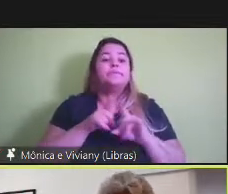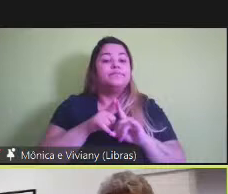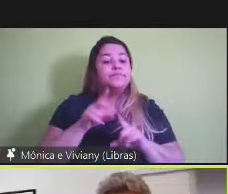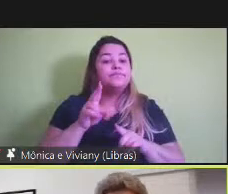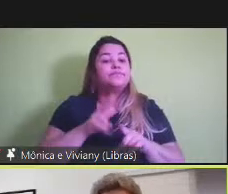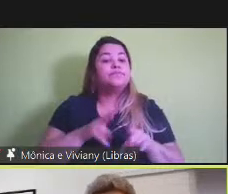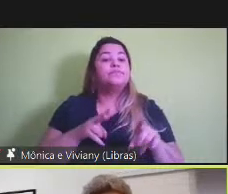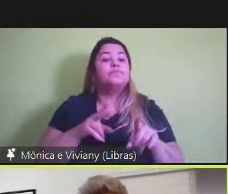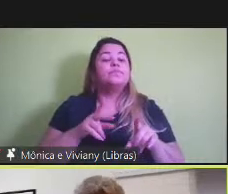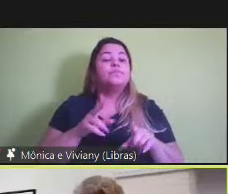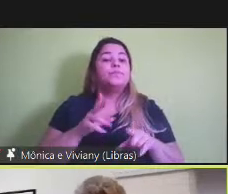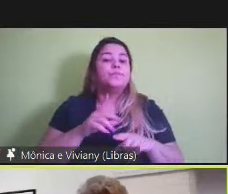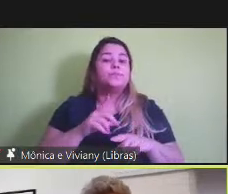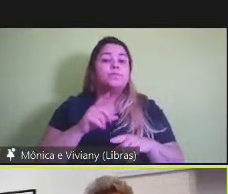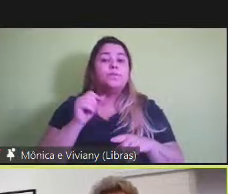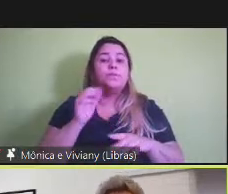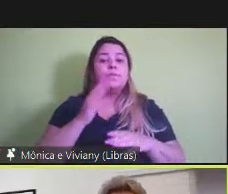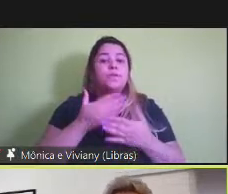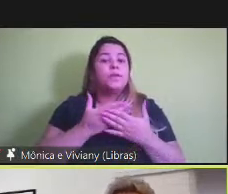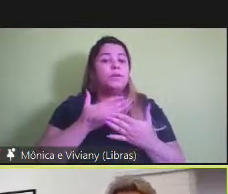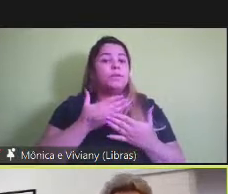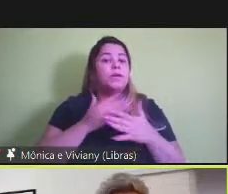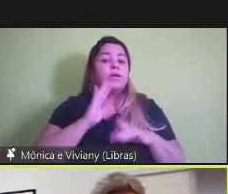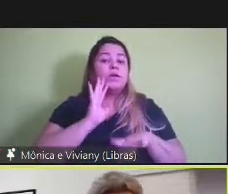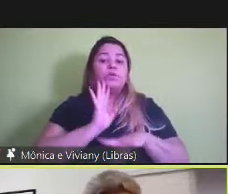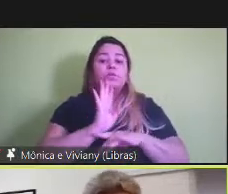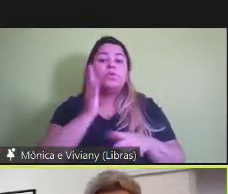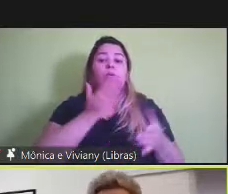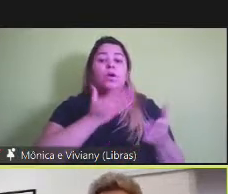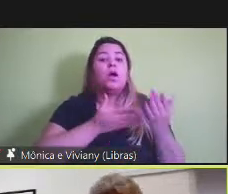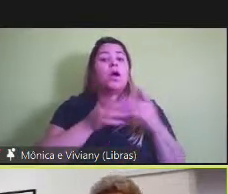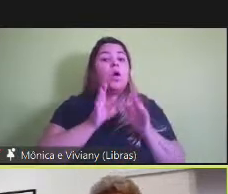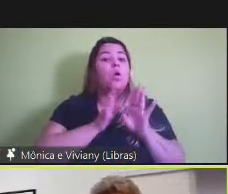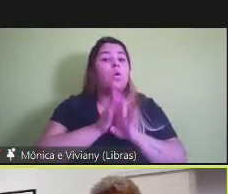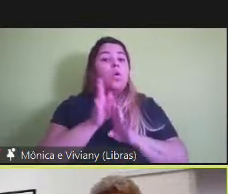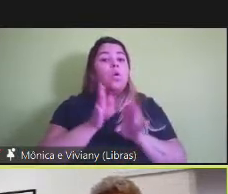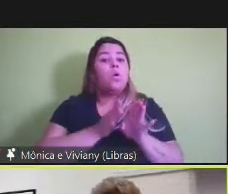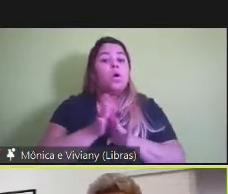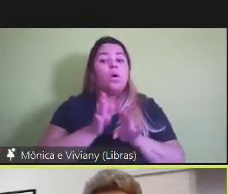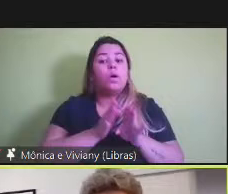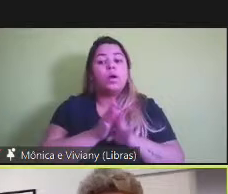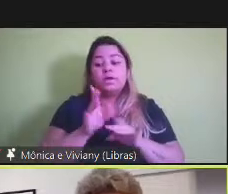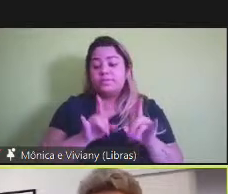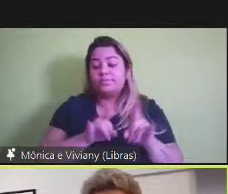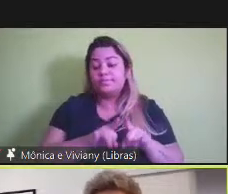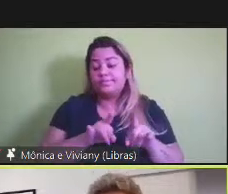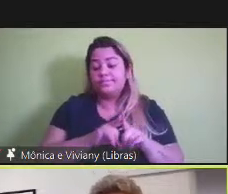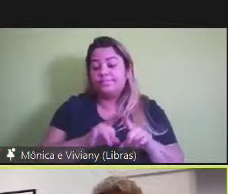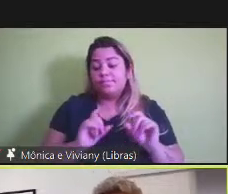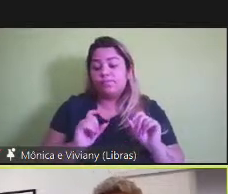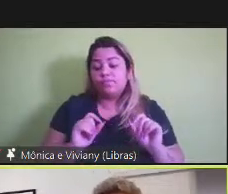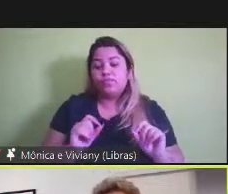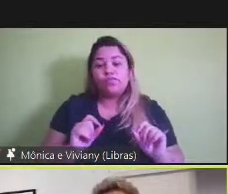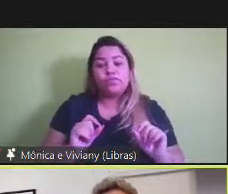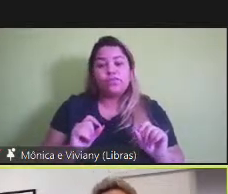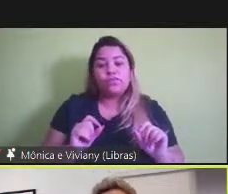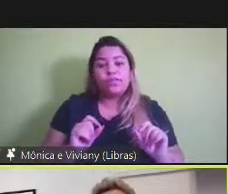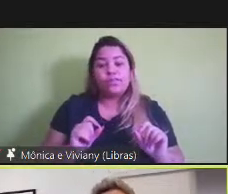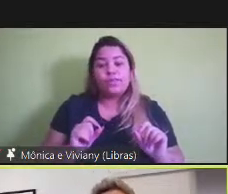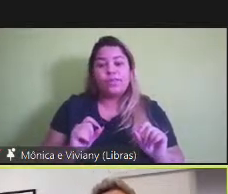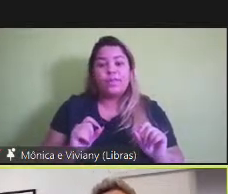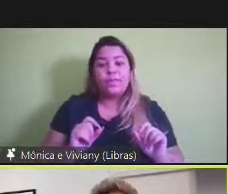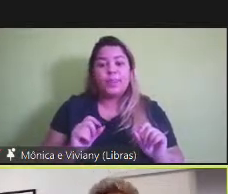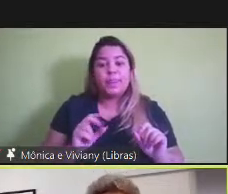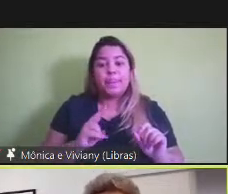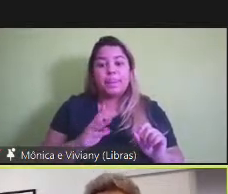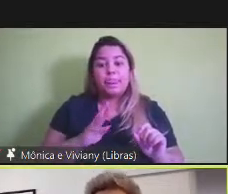nutritionist, there is a specialist that's going to help plan and guide, but he won't be able to take care of